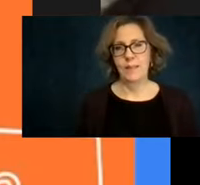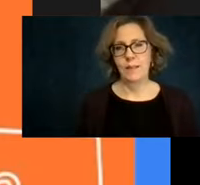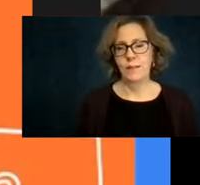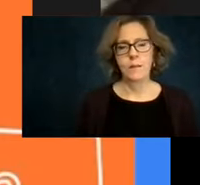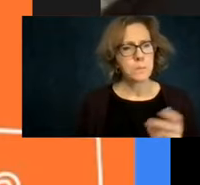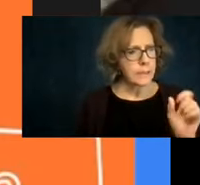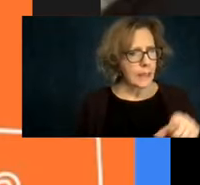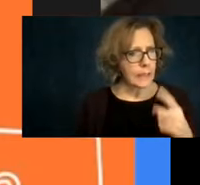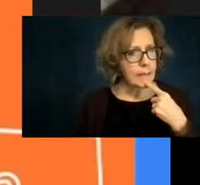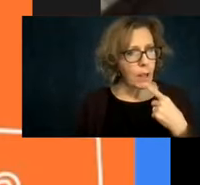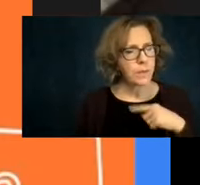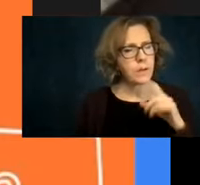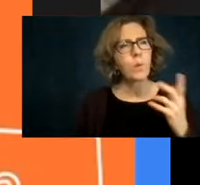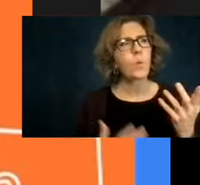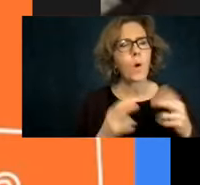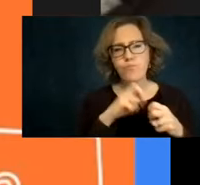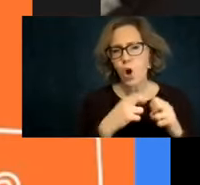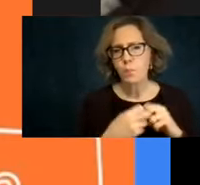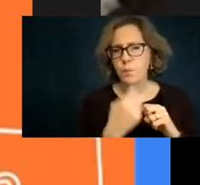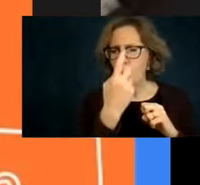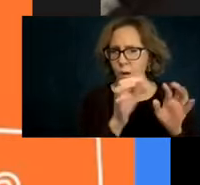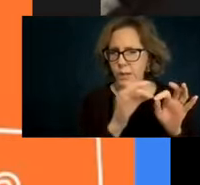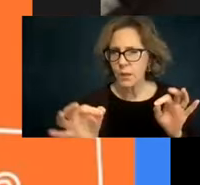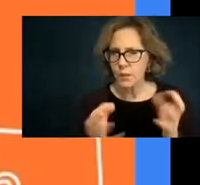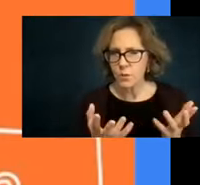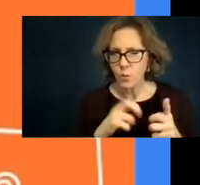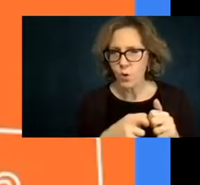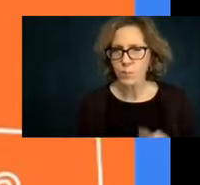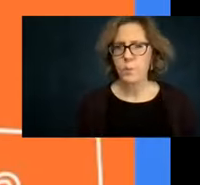me what the problem is in one sentence.